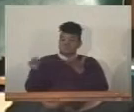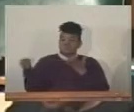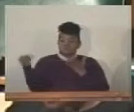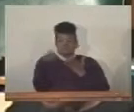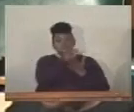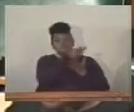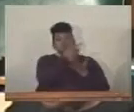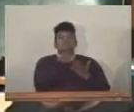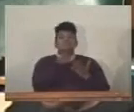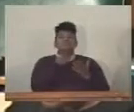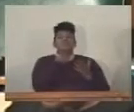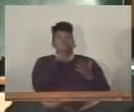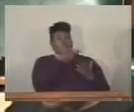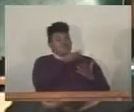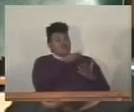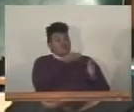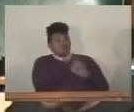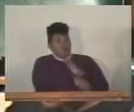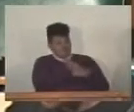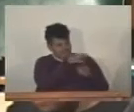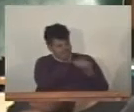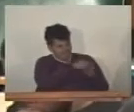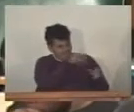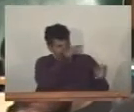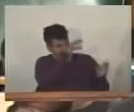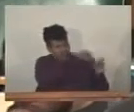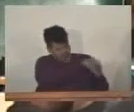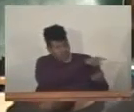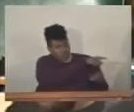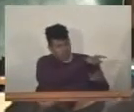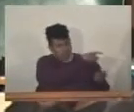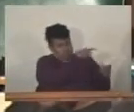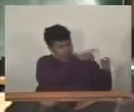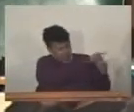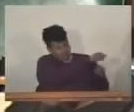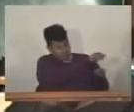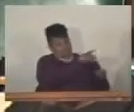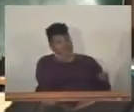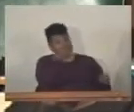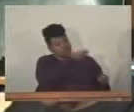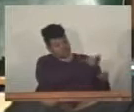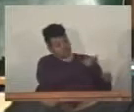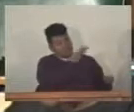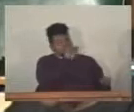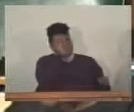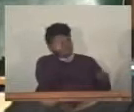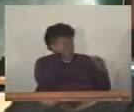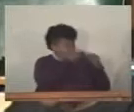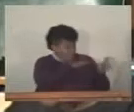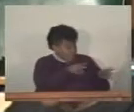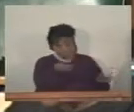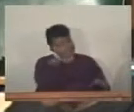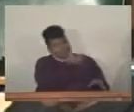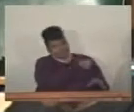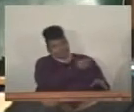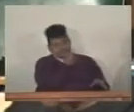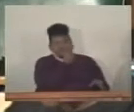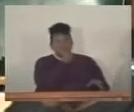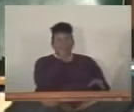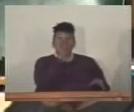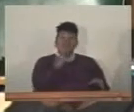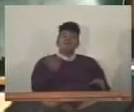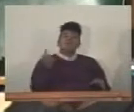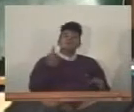are specific only to the offenses created under the respective legislation, and there remains a void to be filled